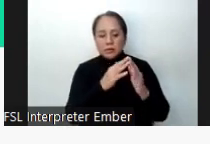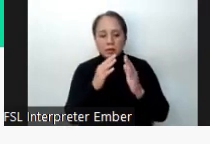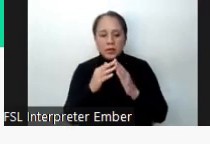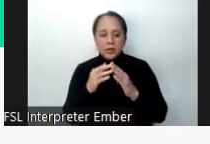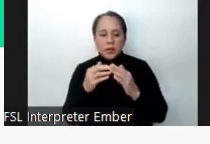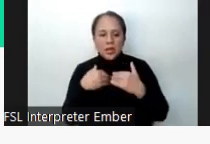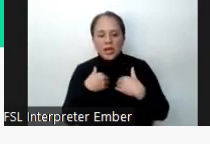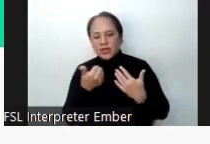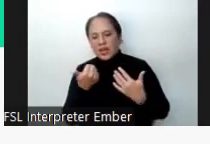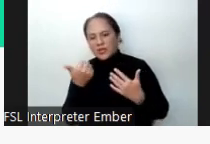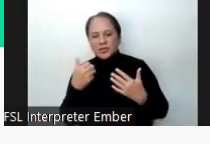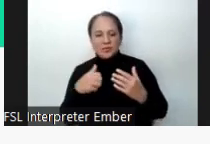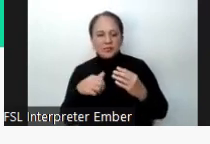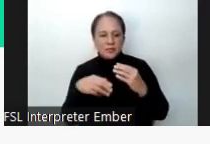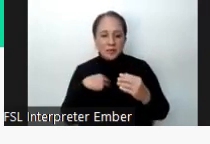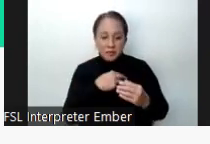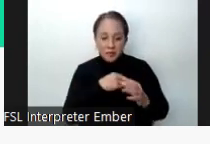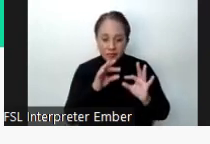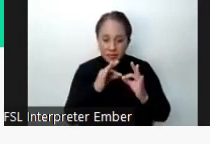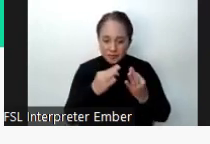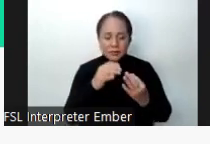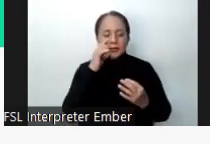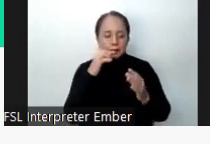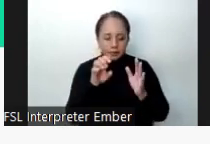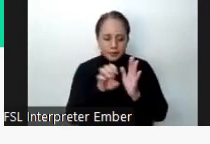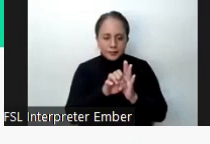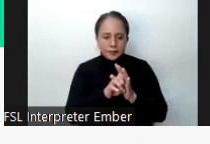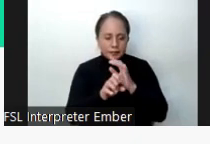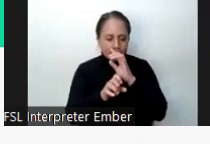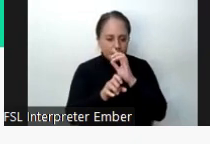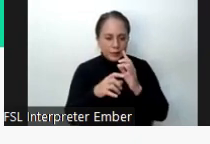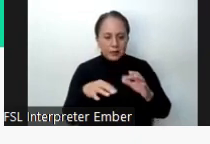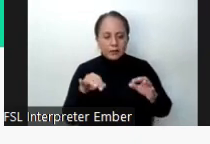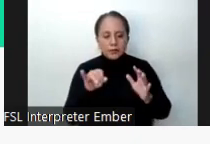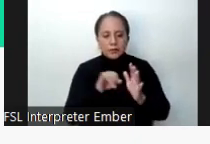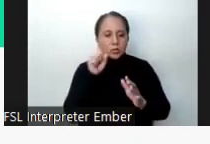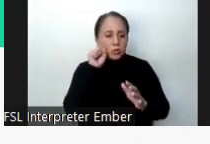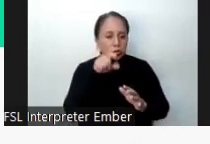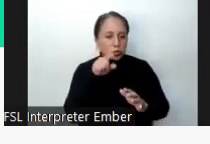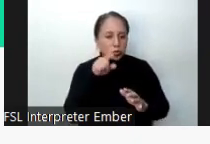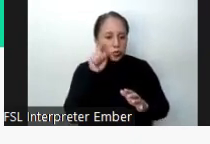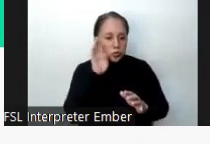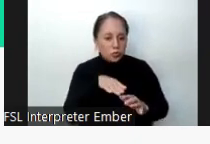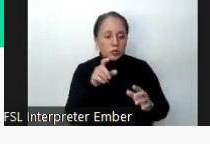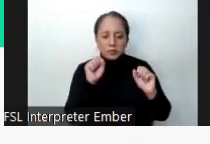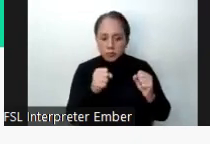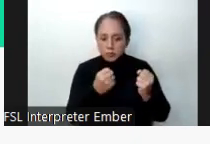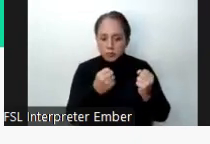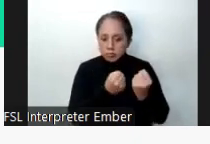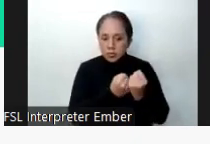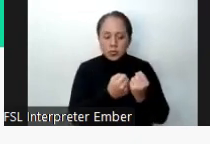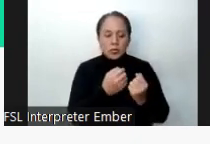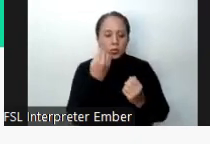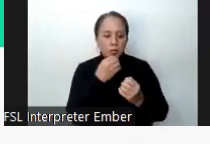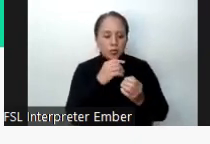include extended family members. For example, input of siblings may be supportive of the